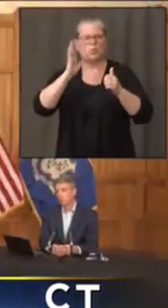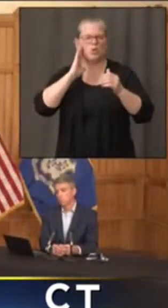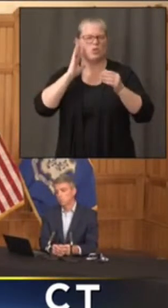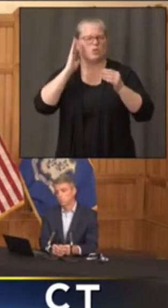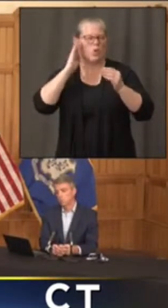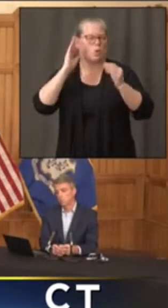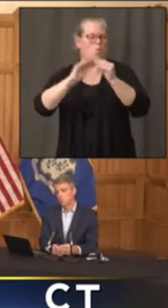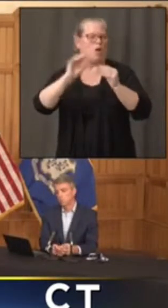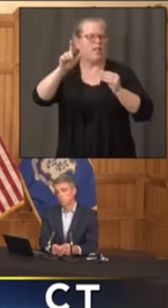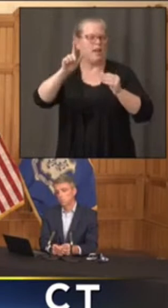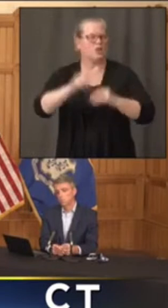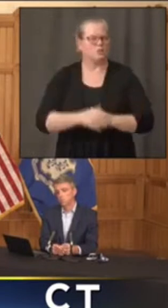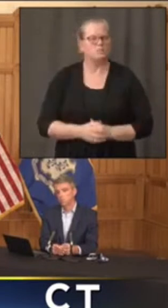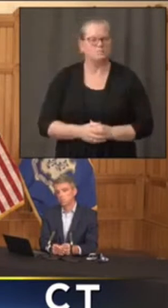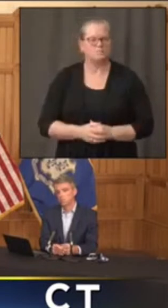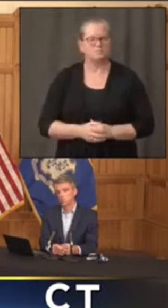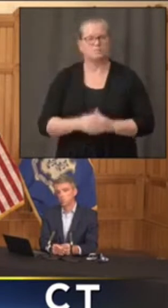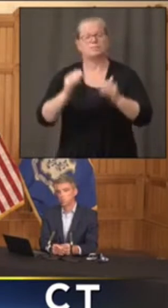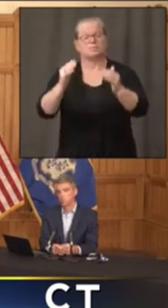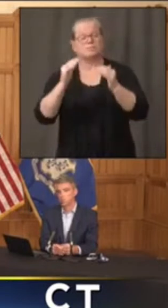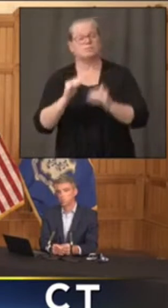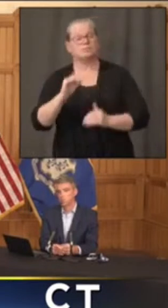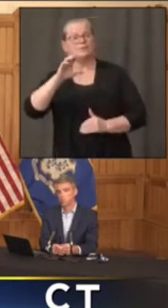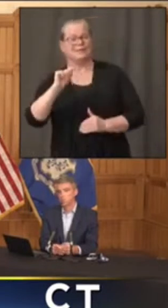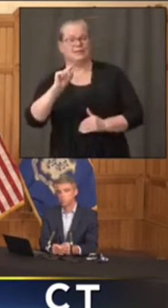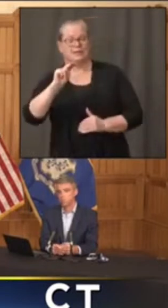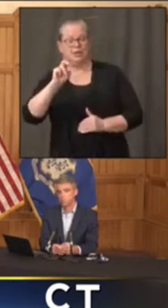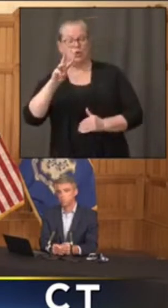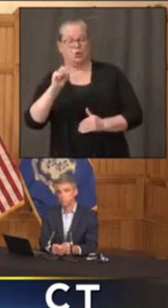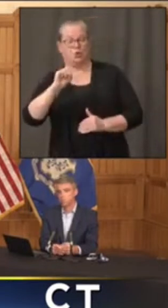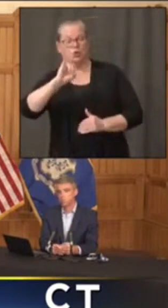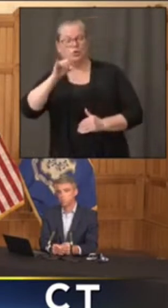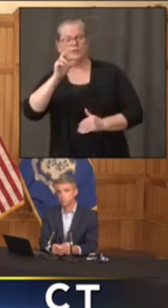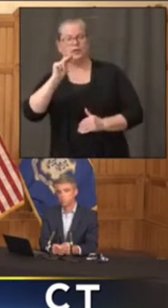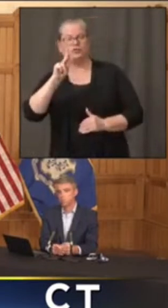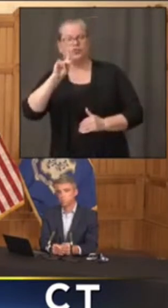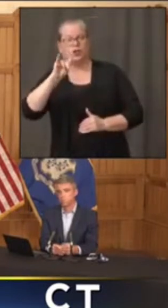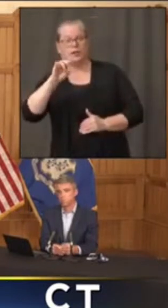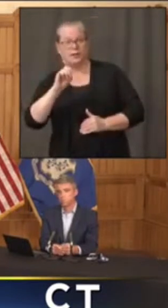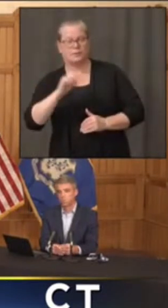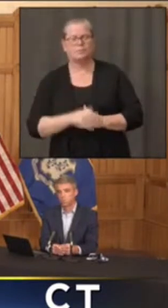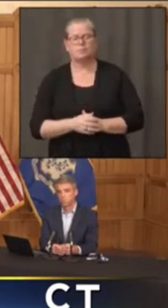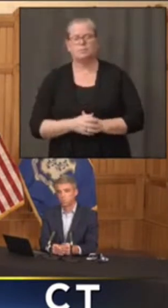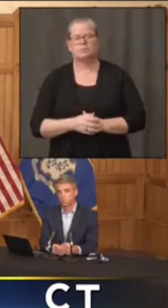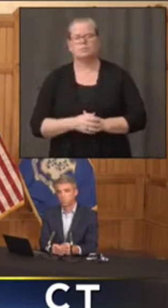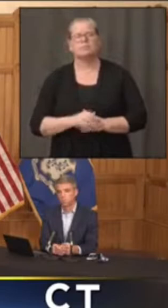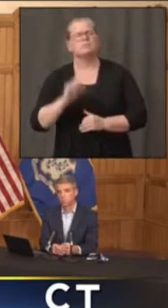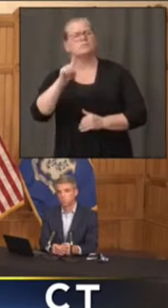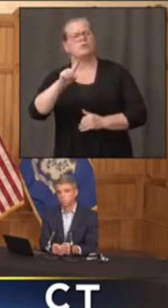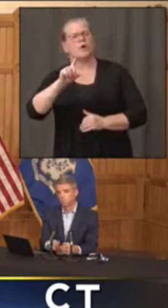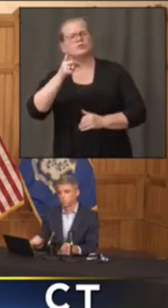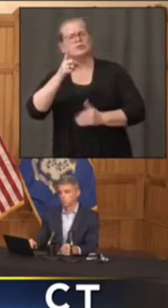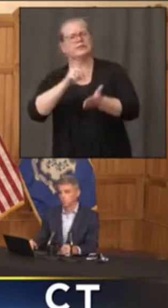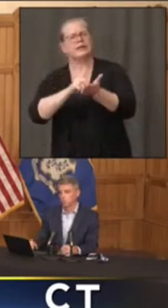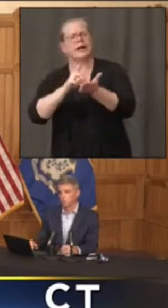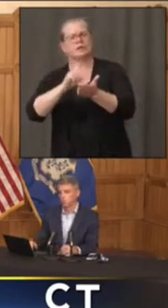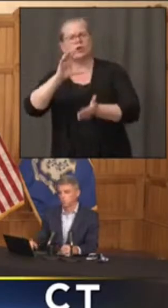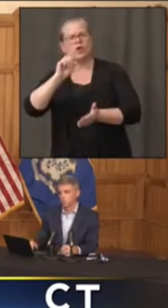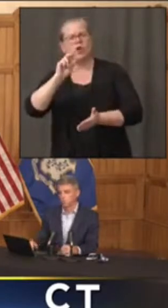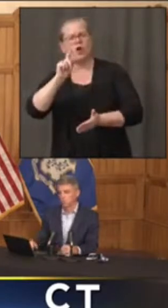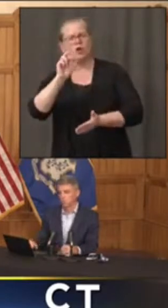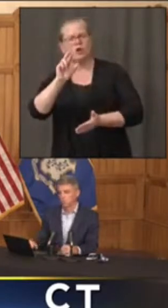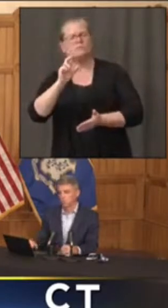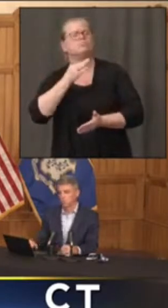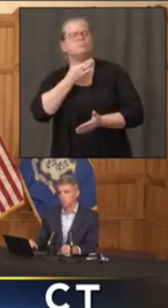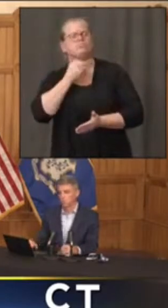thanks max so these questions for dr. Carter is the state tracking infection rates among the